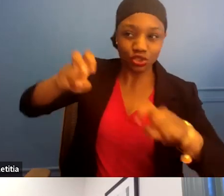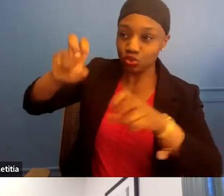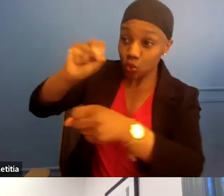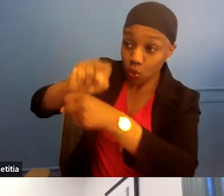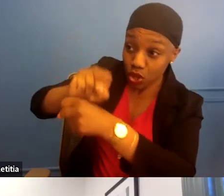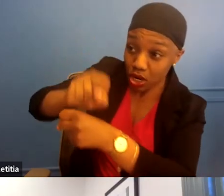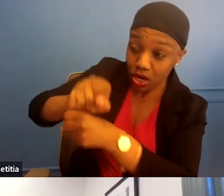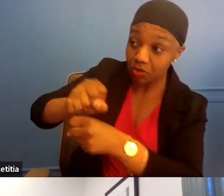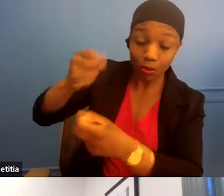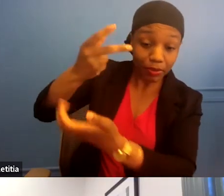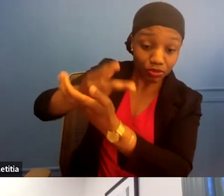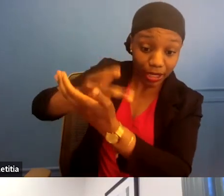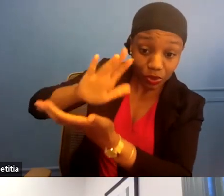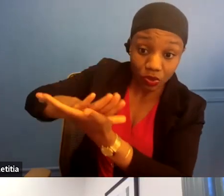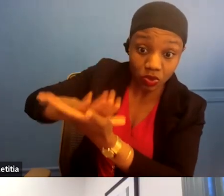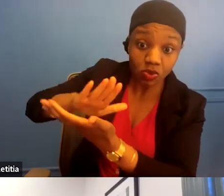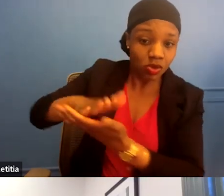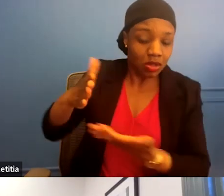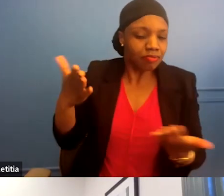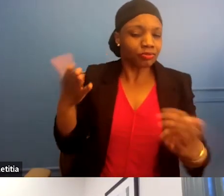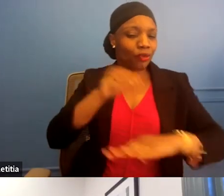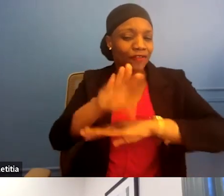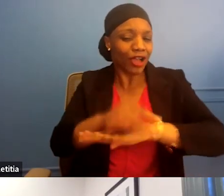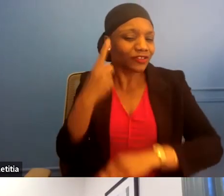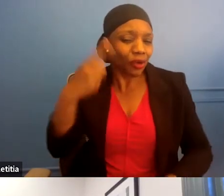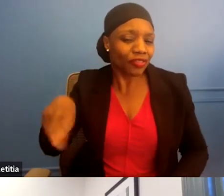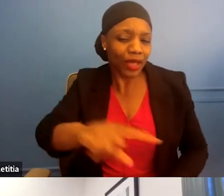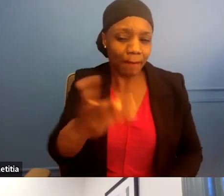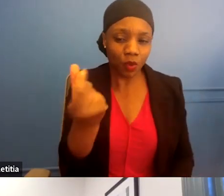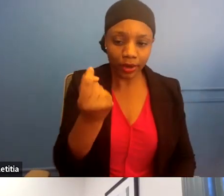perhaps graduate school, but eventually, you know, on a career path?